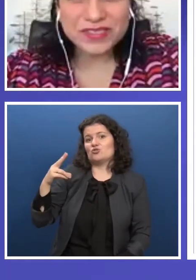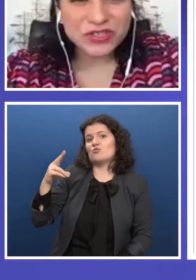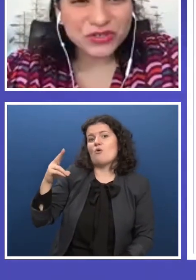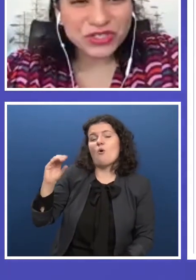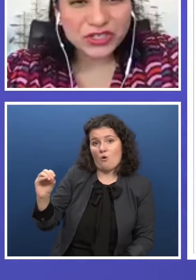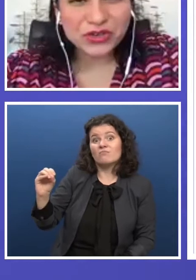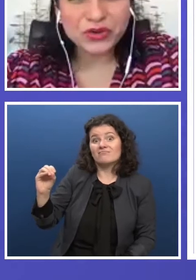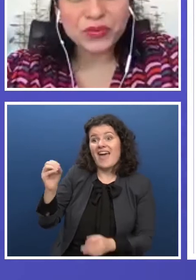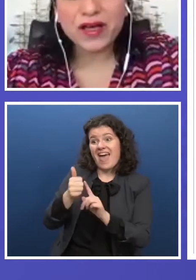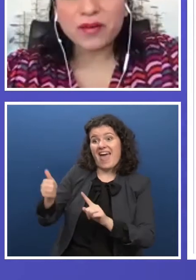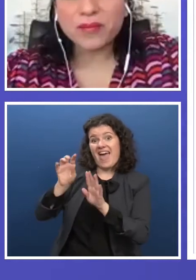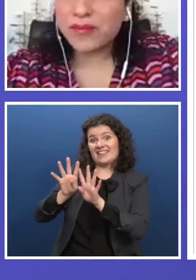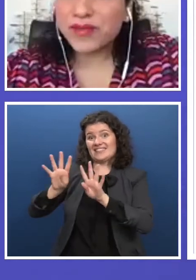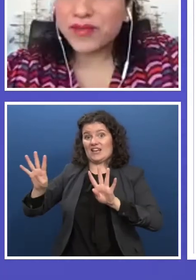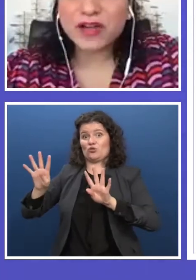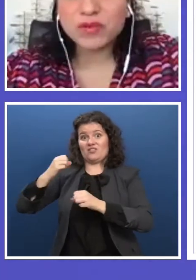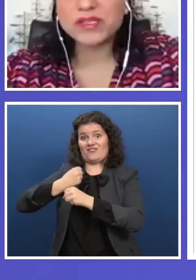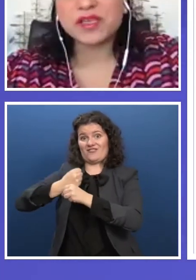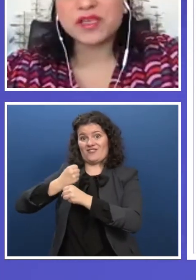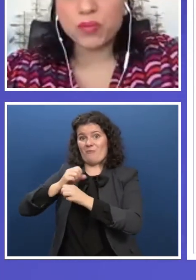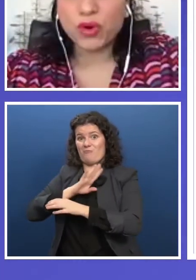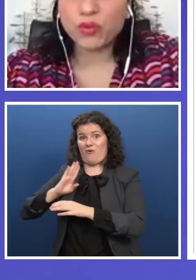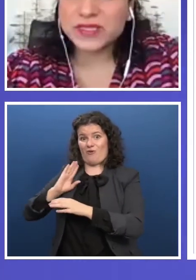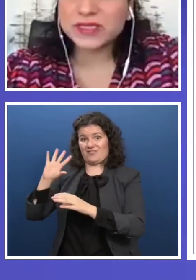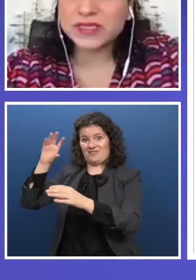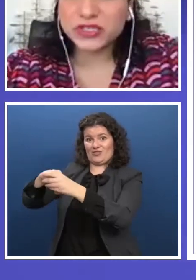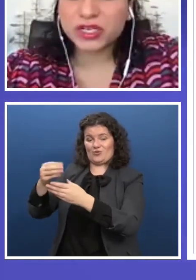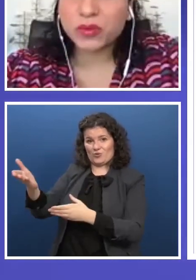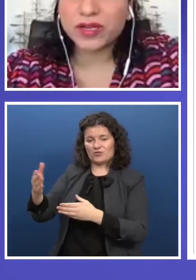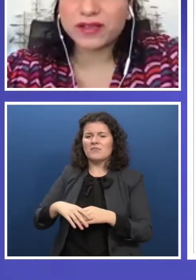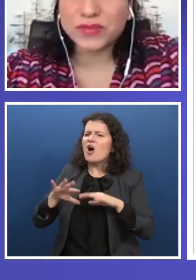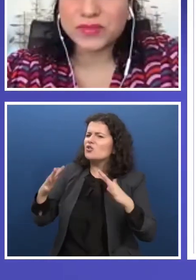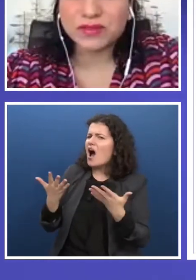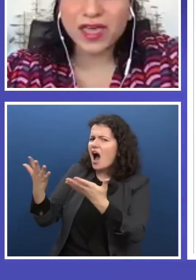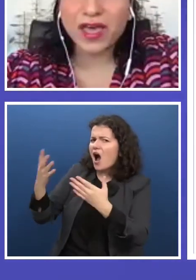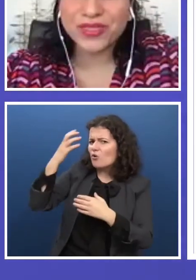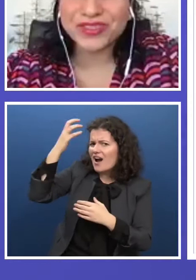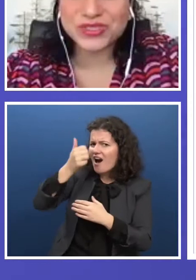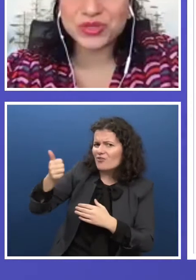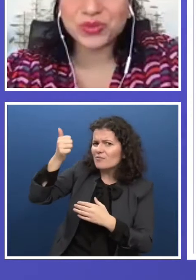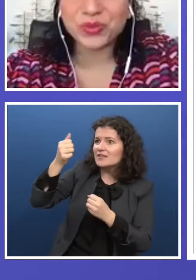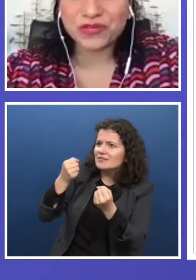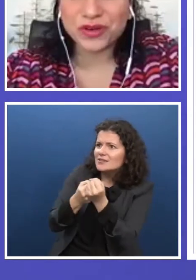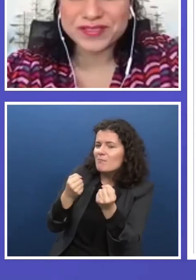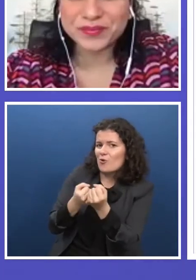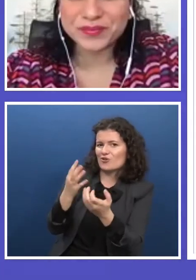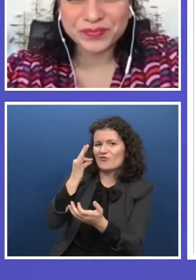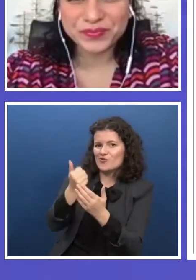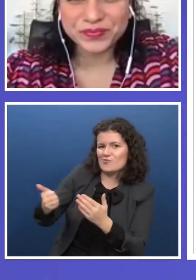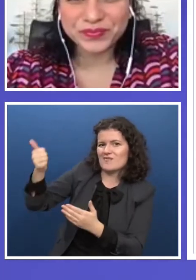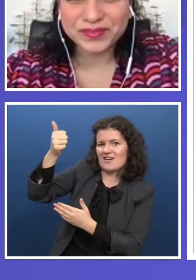Pavi, as I turn to you, how can governments support women's leadership when it comes to the health and social